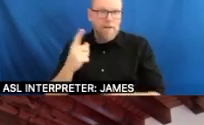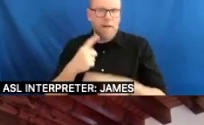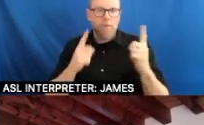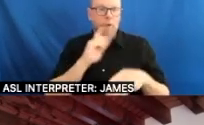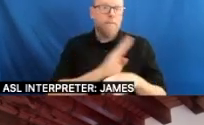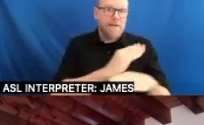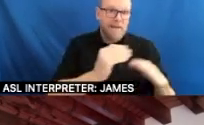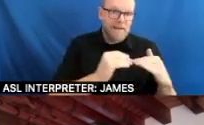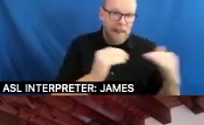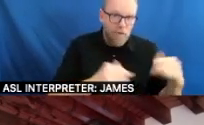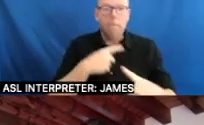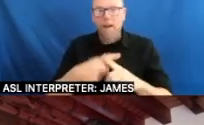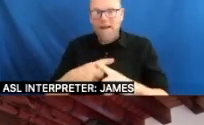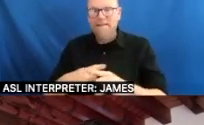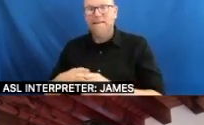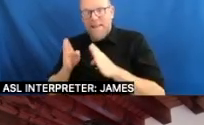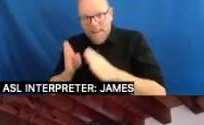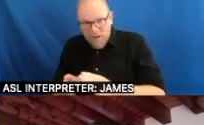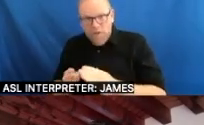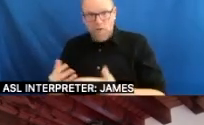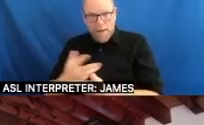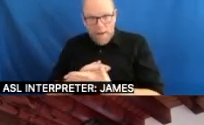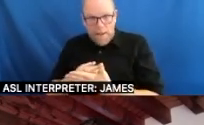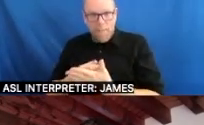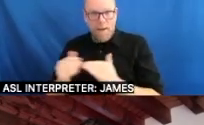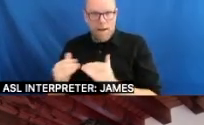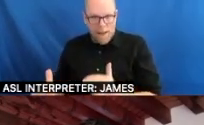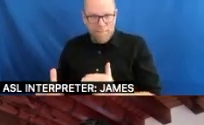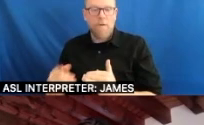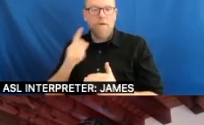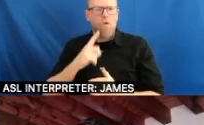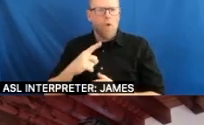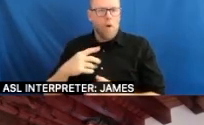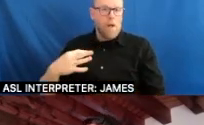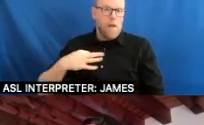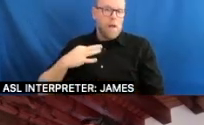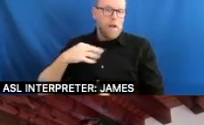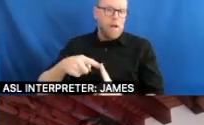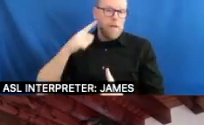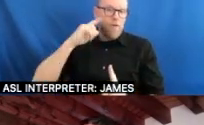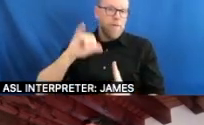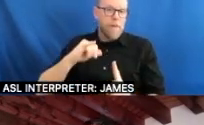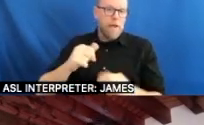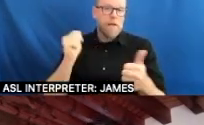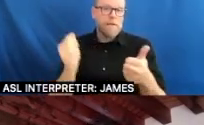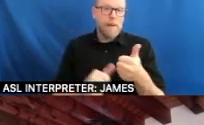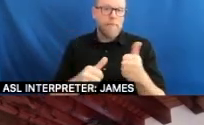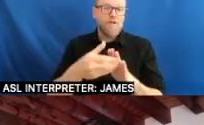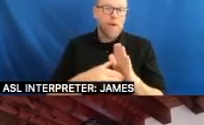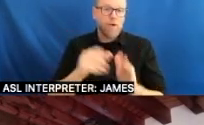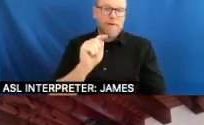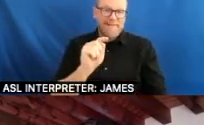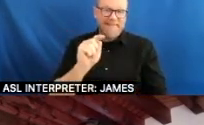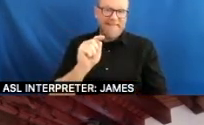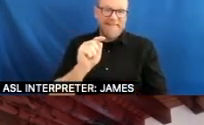at the individual income level. To be eligible for this Subchapter T tax status, you have to be operating